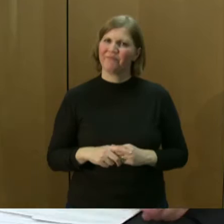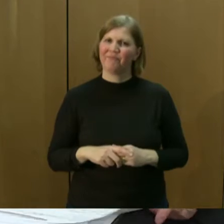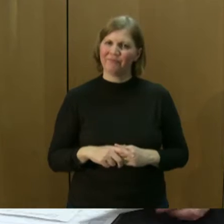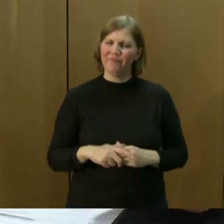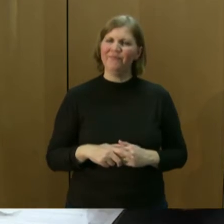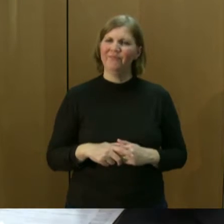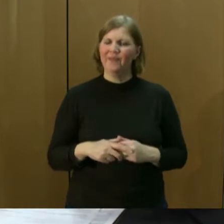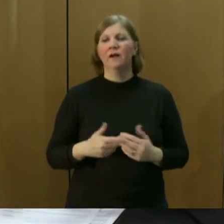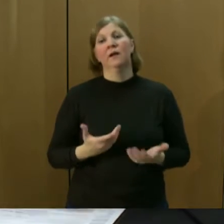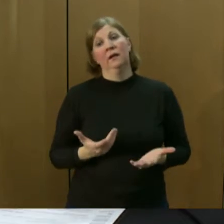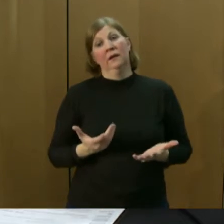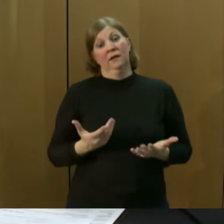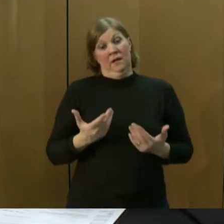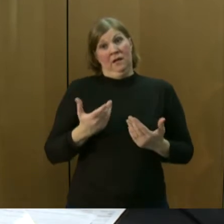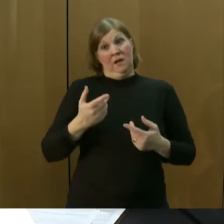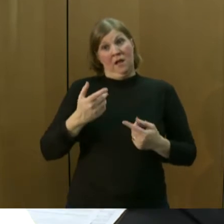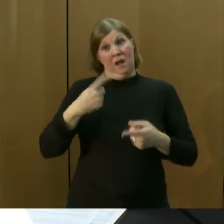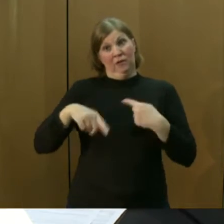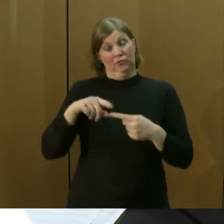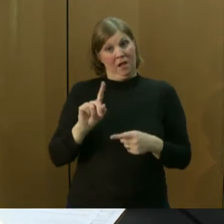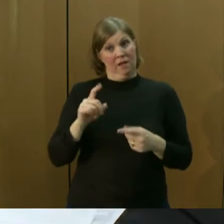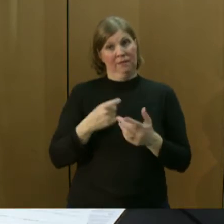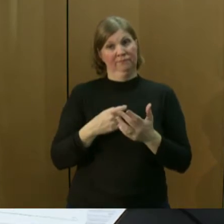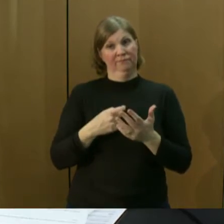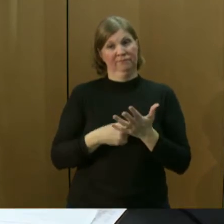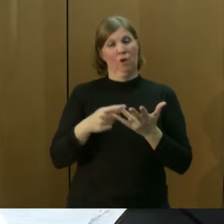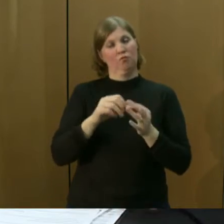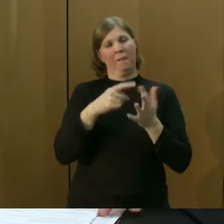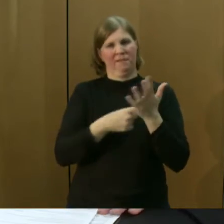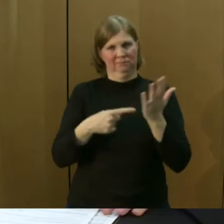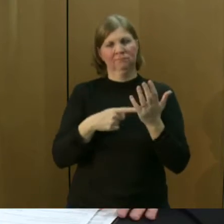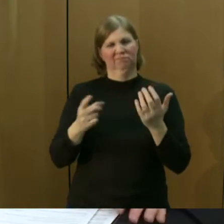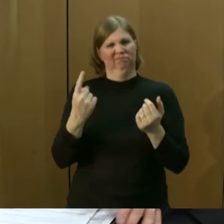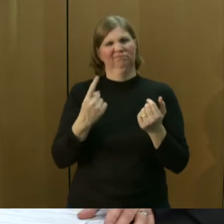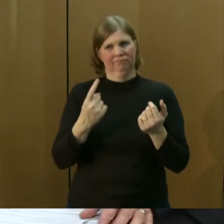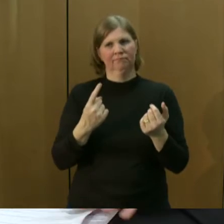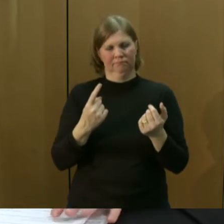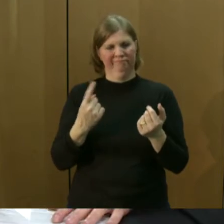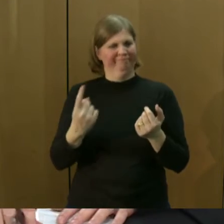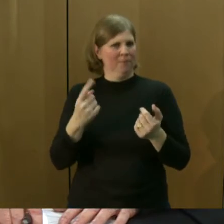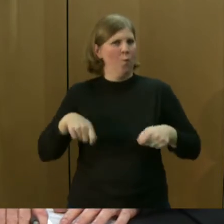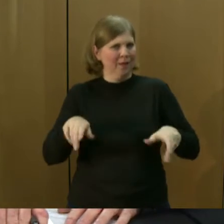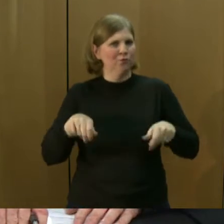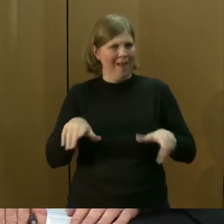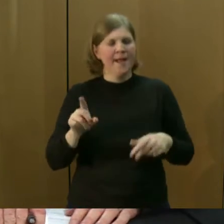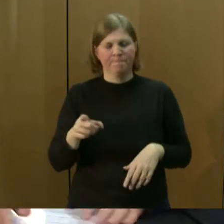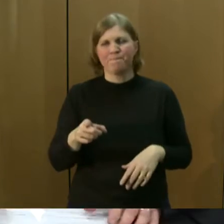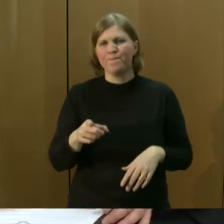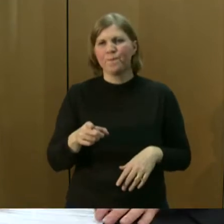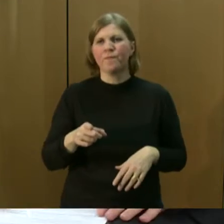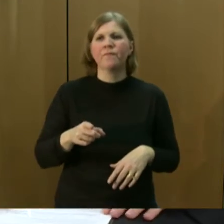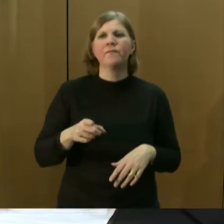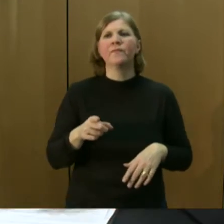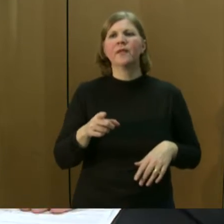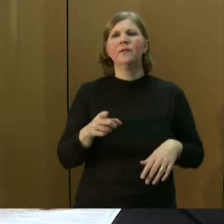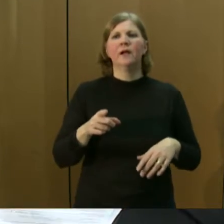was incredible. Robert's a wheelchair user and very, very funny, cheeky man. And I'm on all sorts of awards, and he was at the